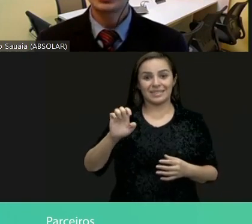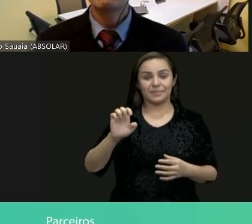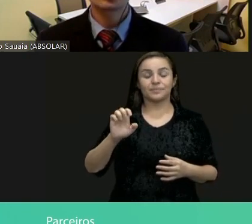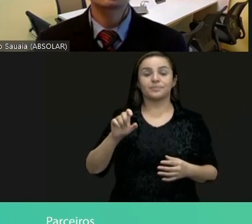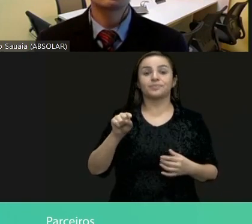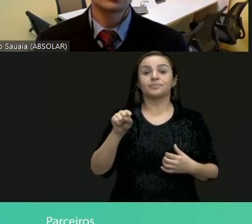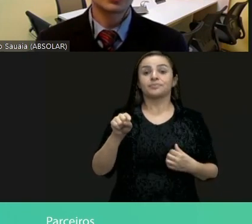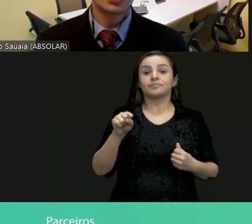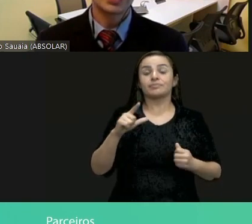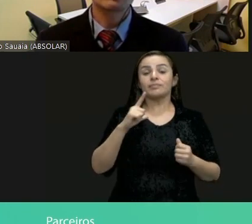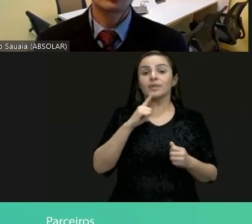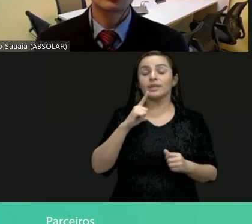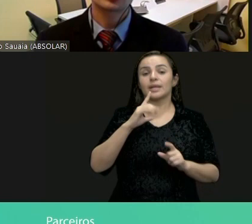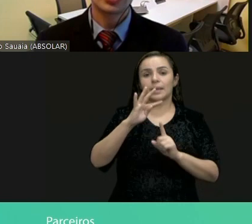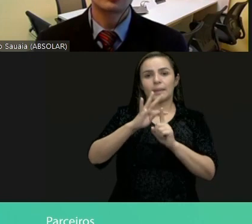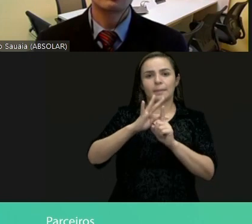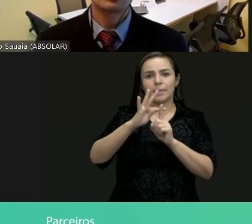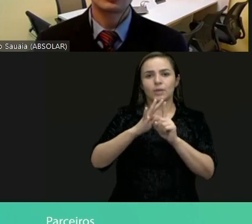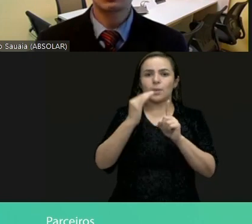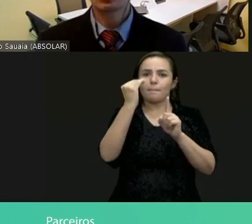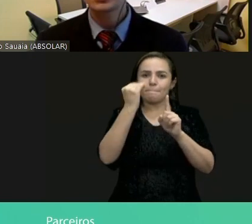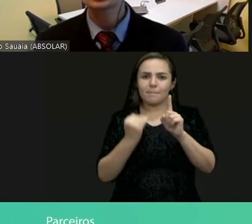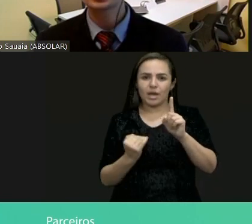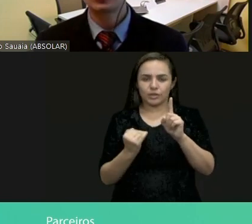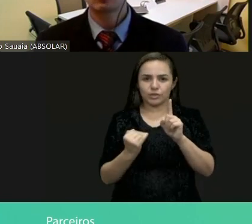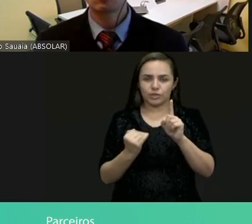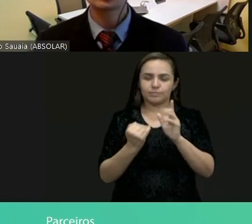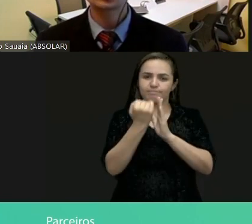low temperatures,